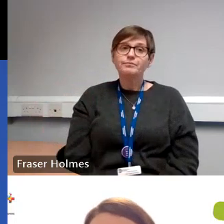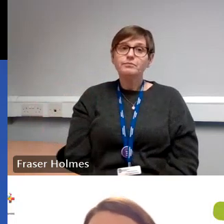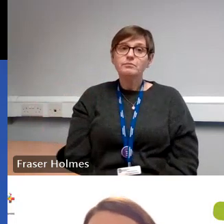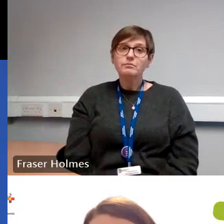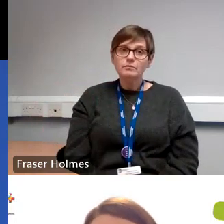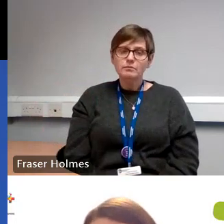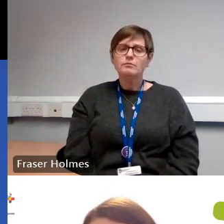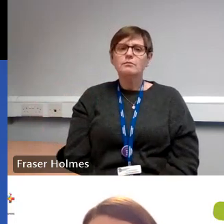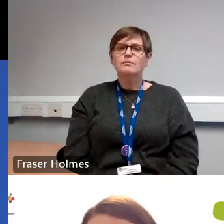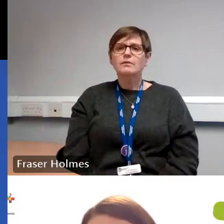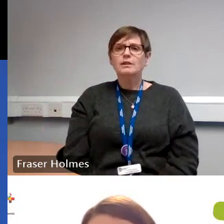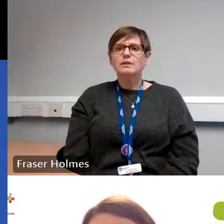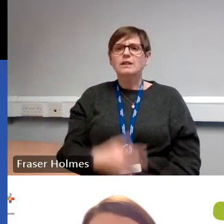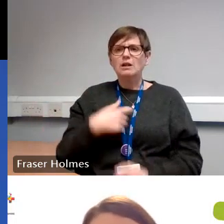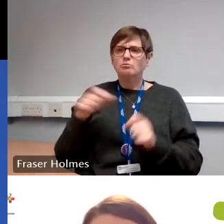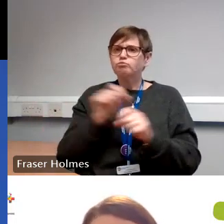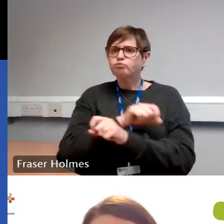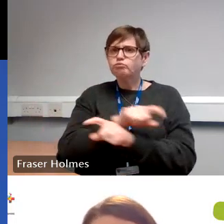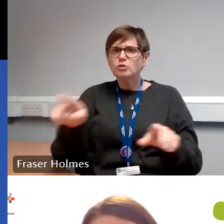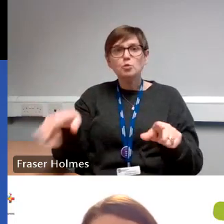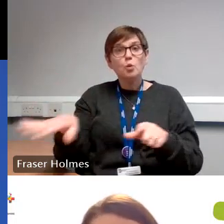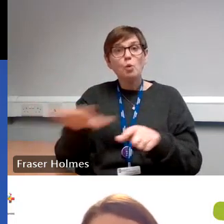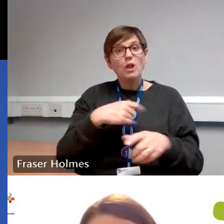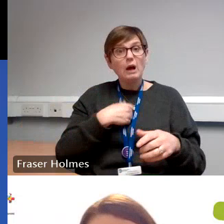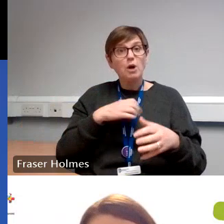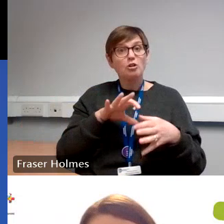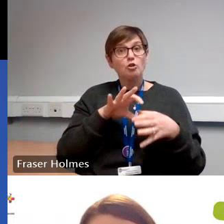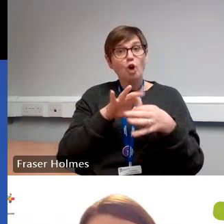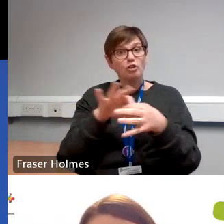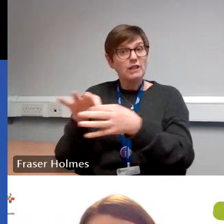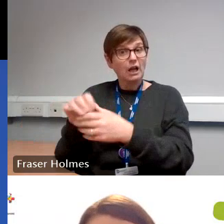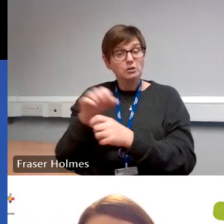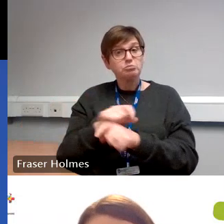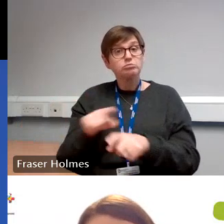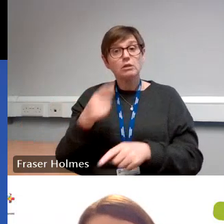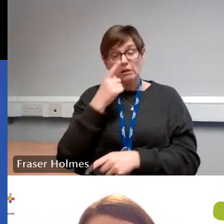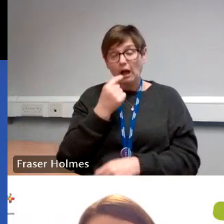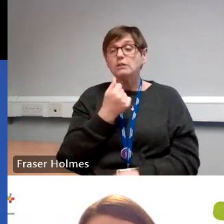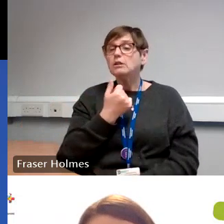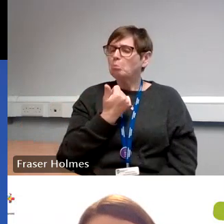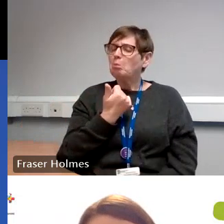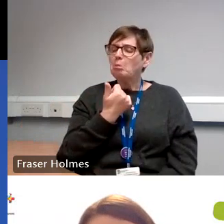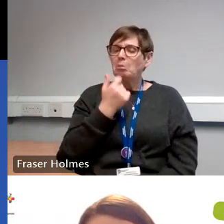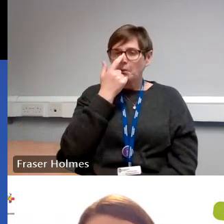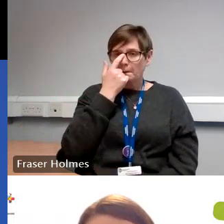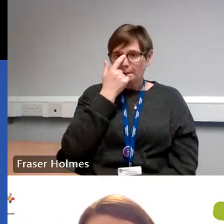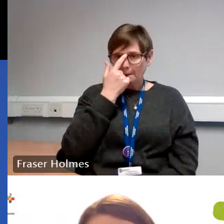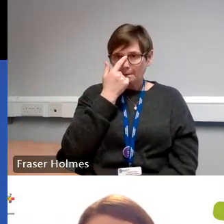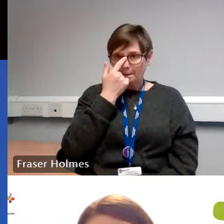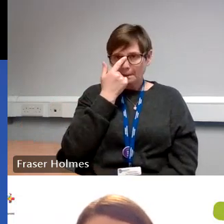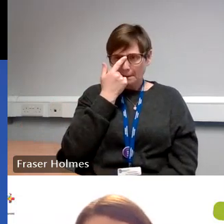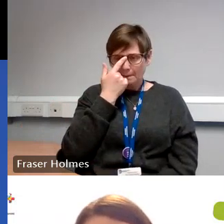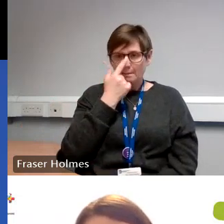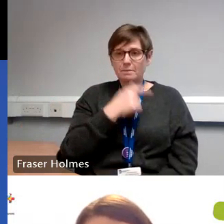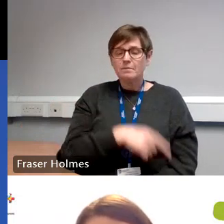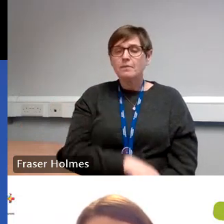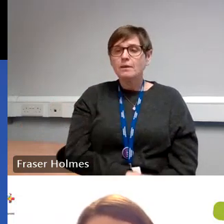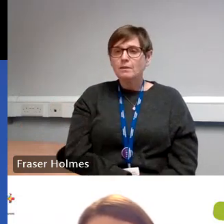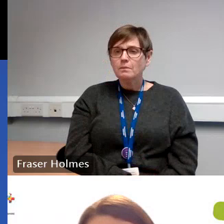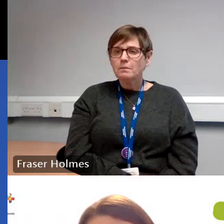Okay, we could pass it out to our contacts then, couldn't we? Yeah. Well, I think all the Mark may be able to correct